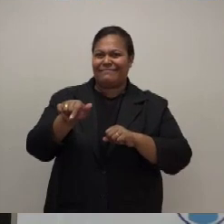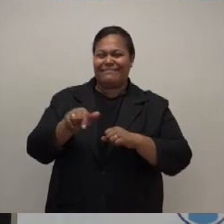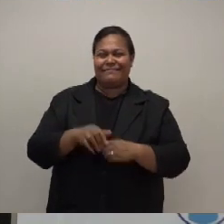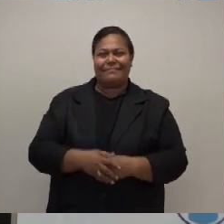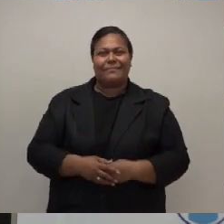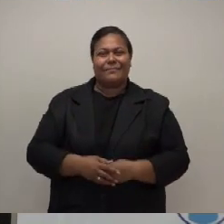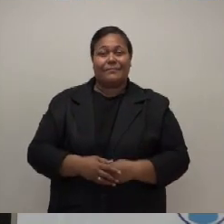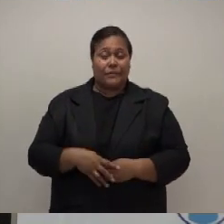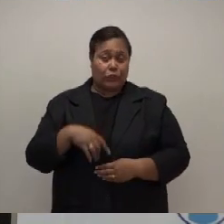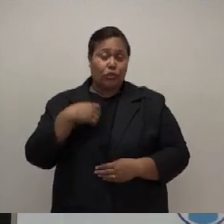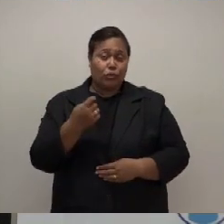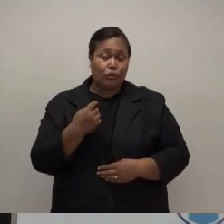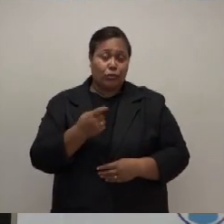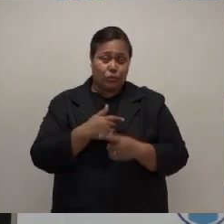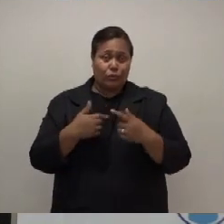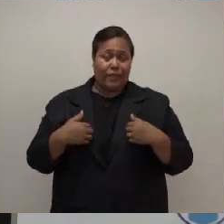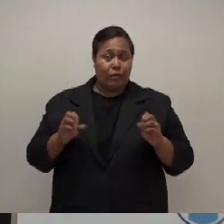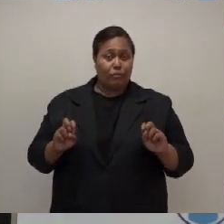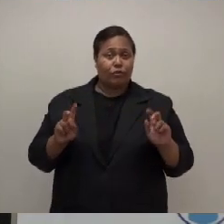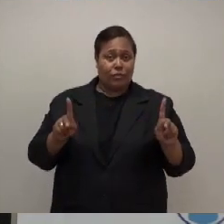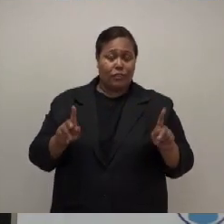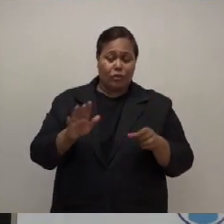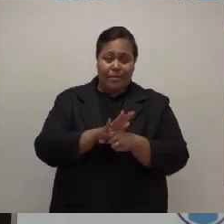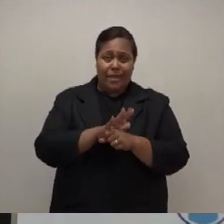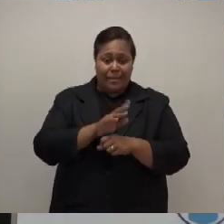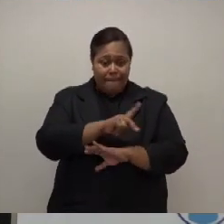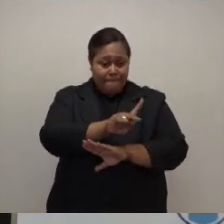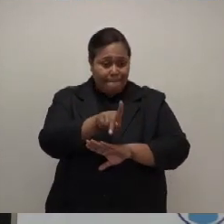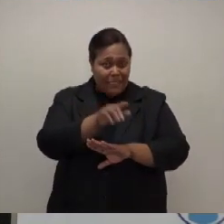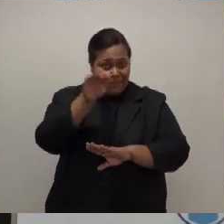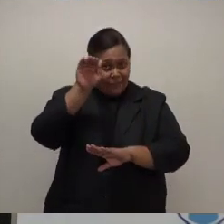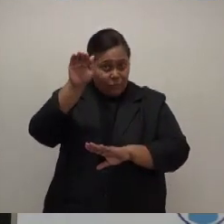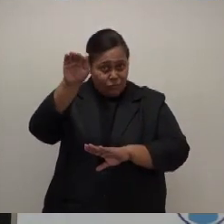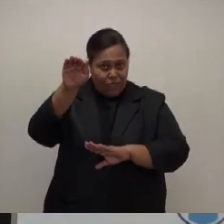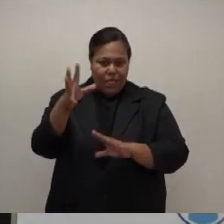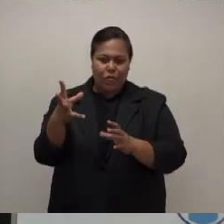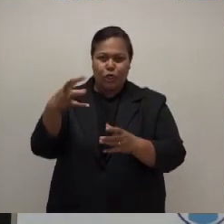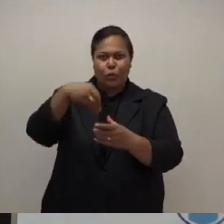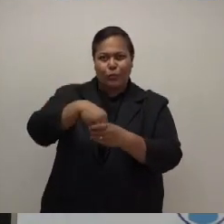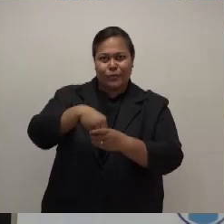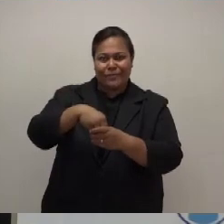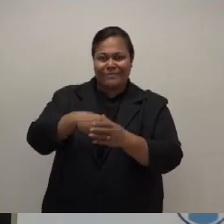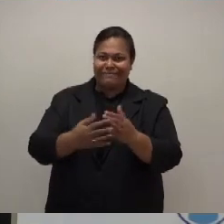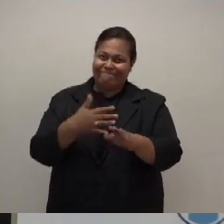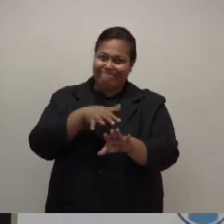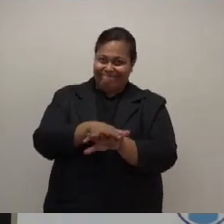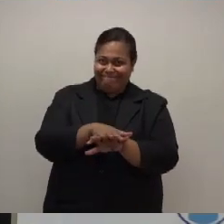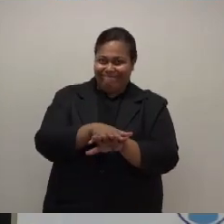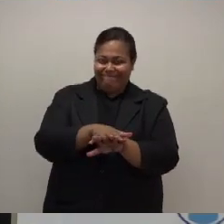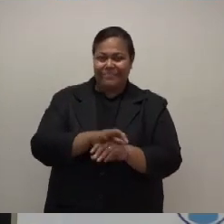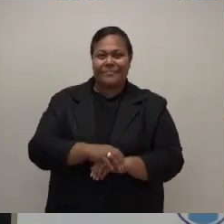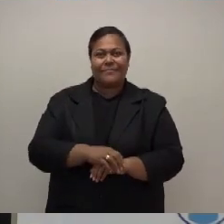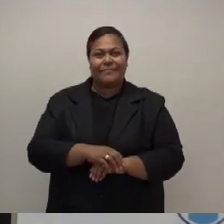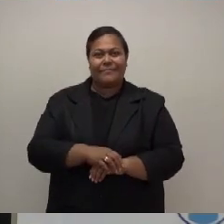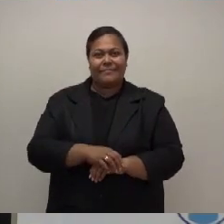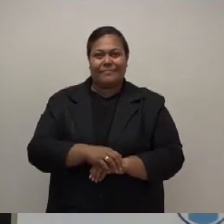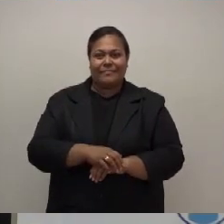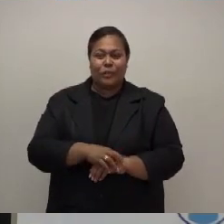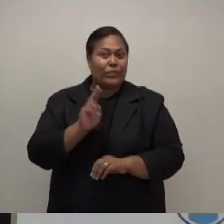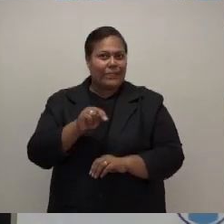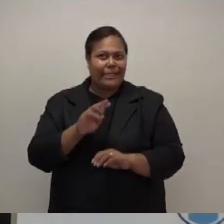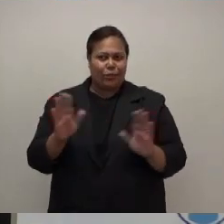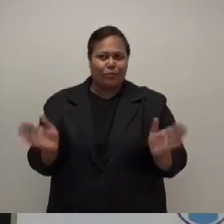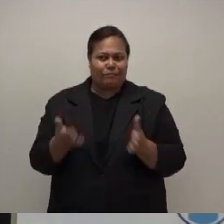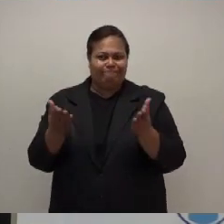Soon, we'll have the chance to make the Pacific future an inclusive one, defined by revived relationships and